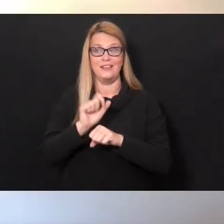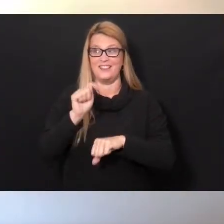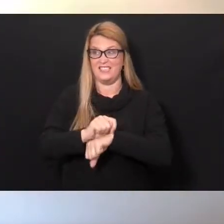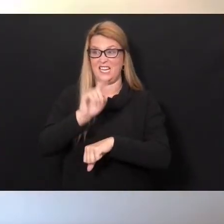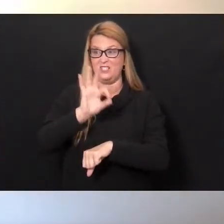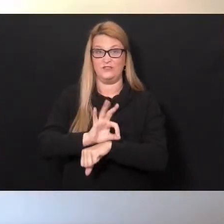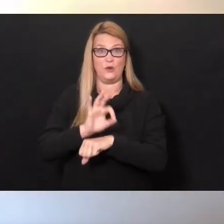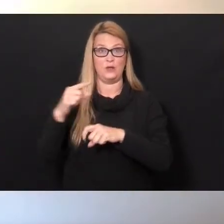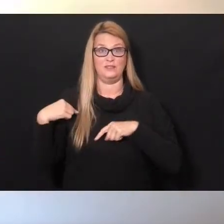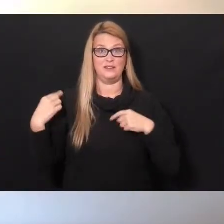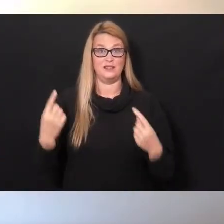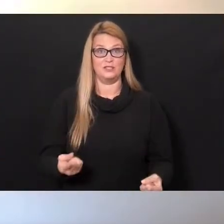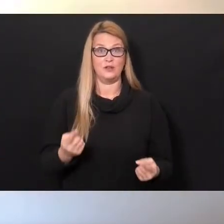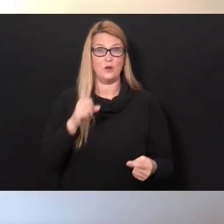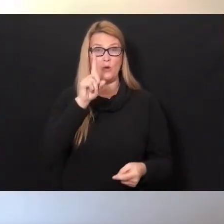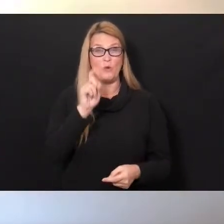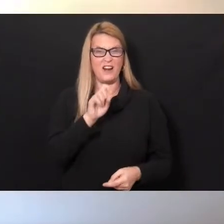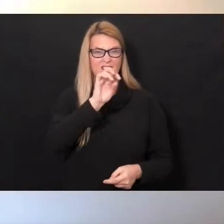107%.